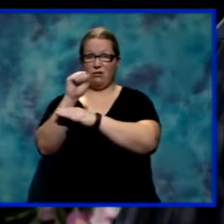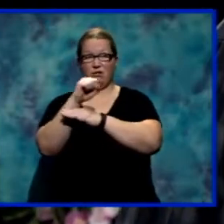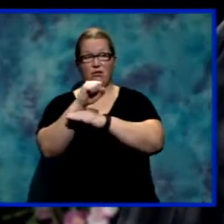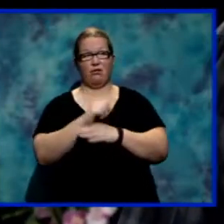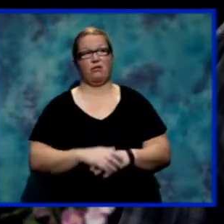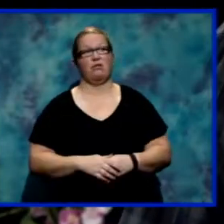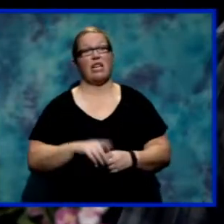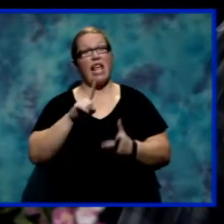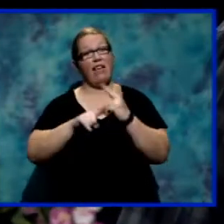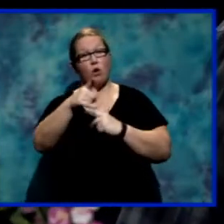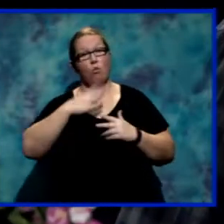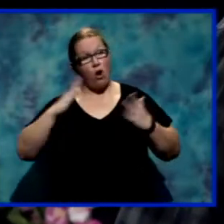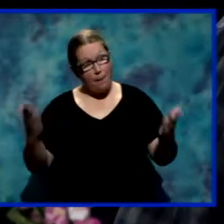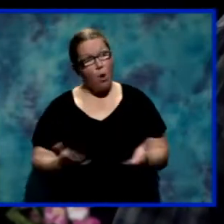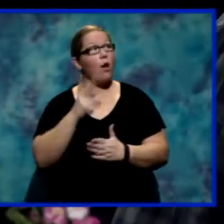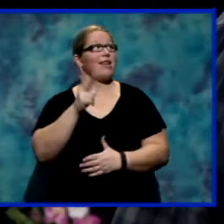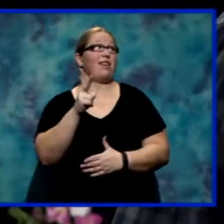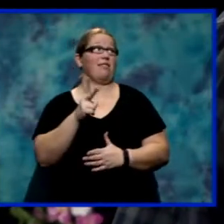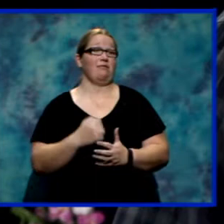If you want to be born again,